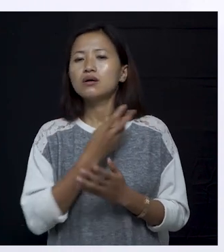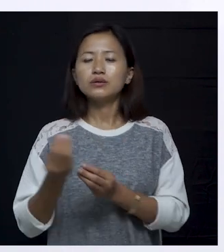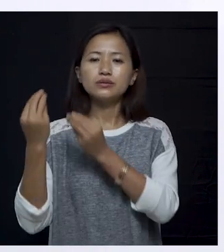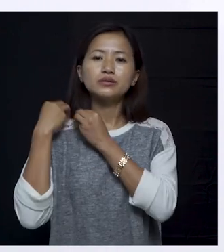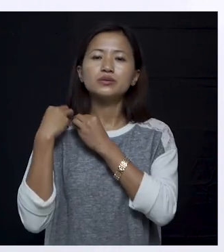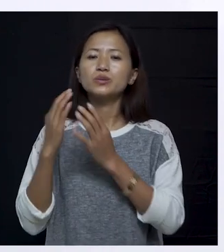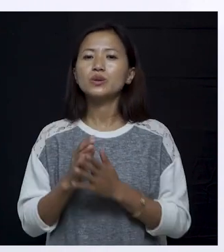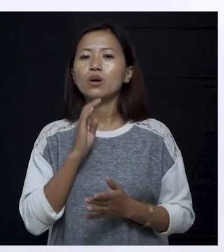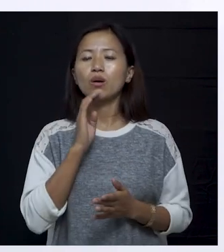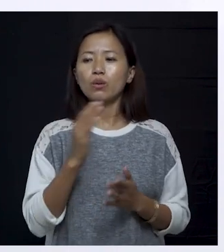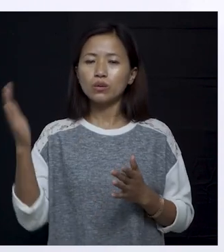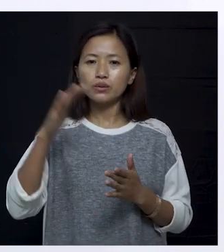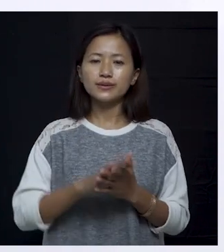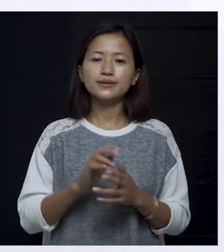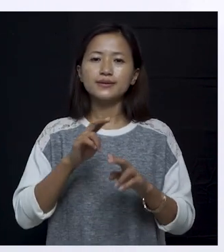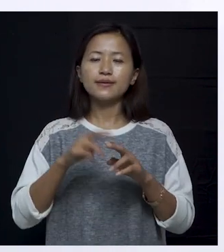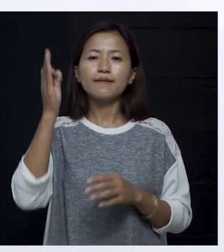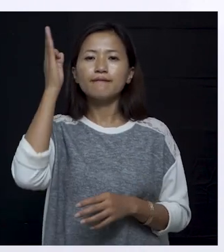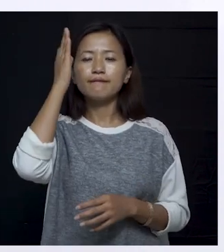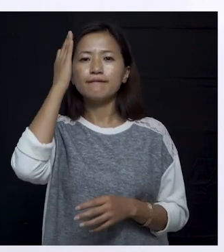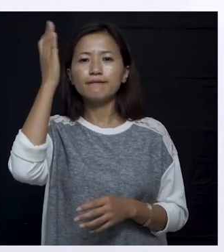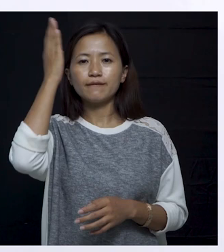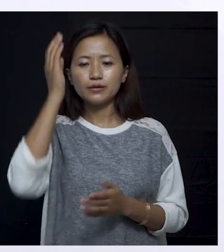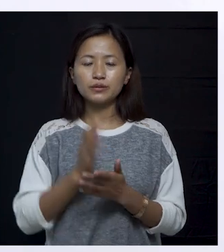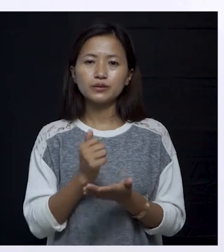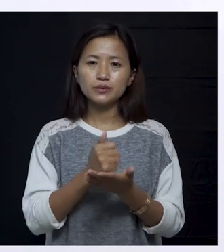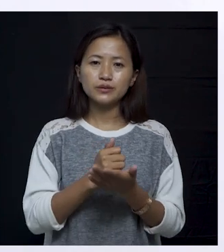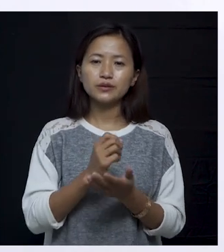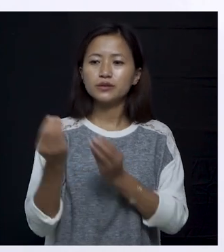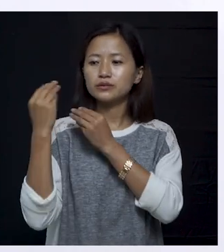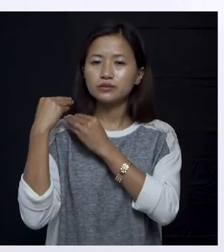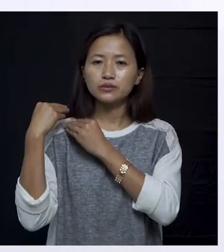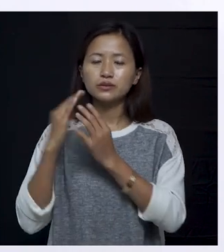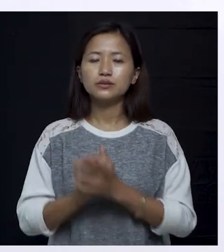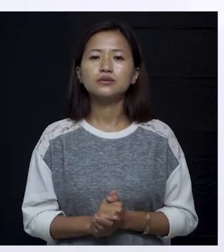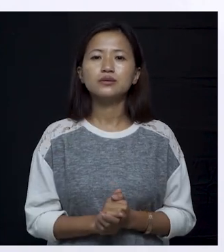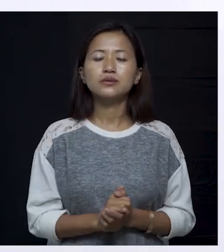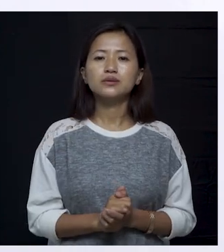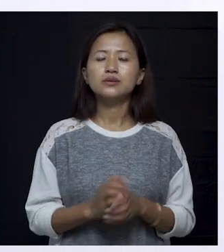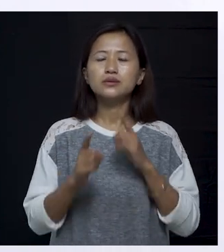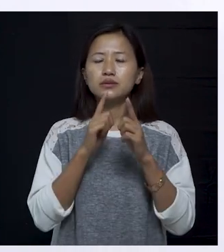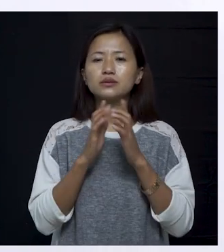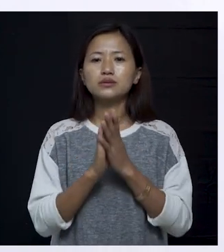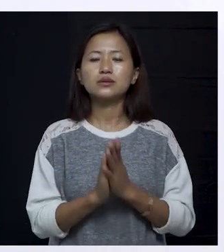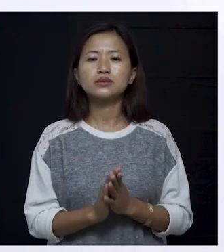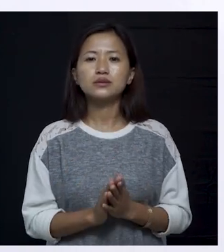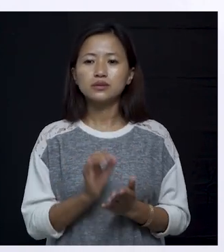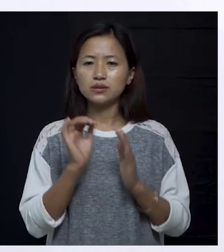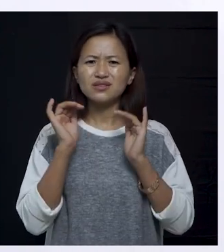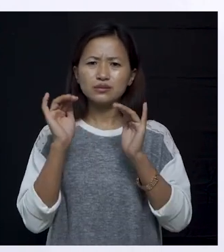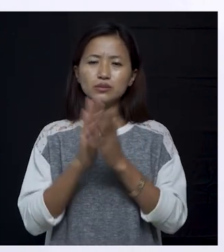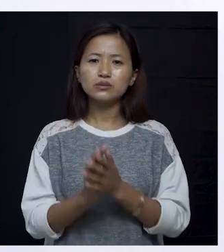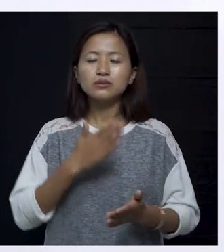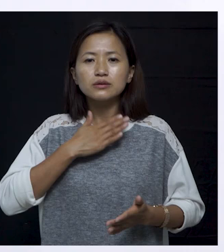is called as the fundamental duties, okay? And in the fundamental duties, we have discussed that we are supposed to